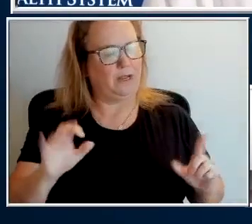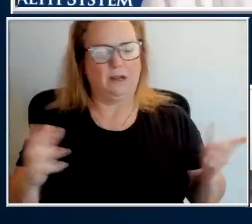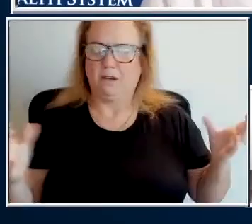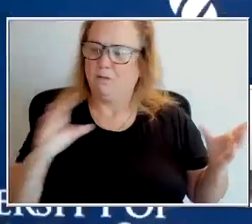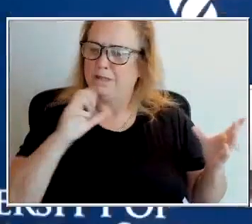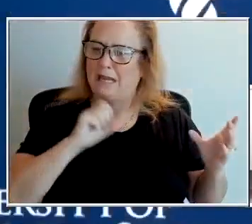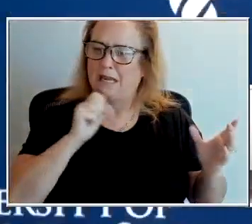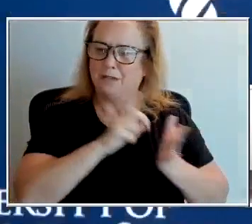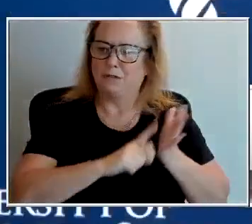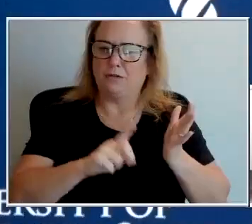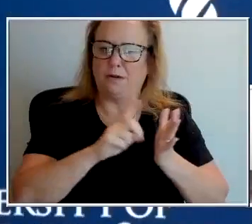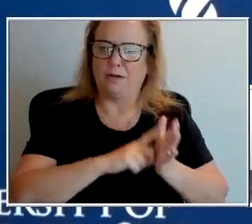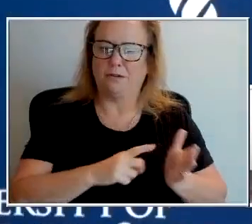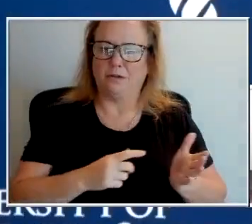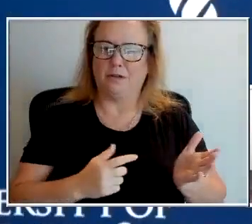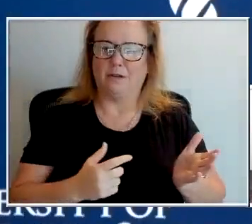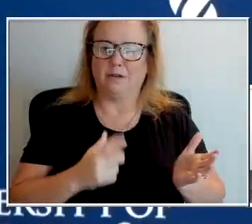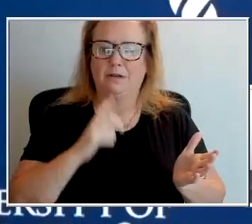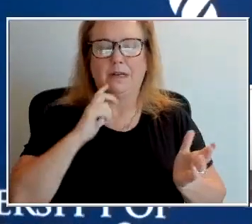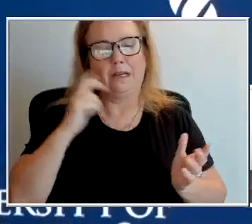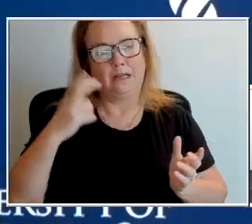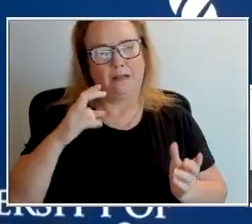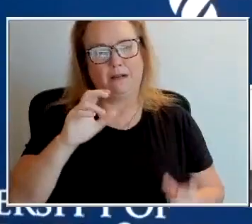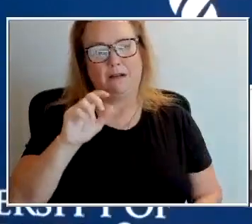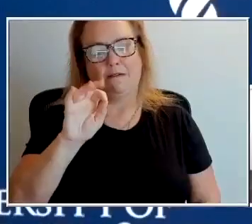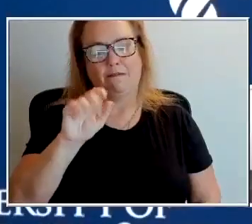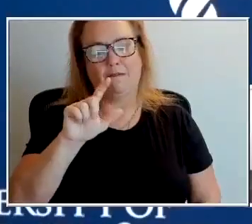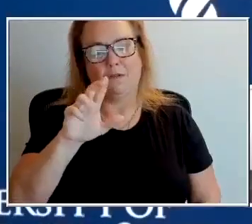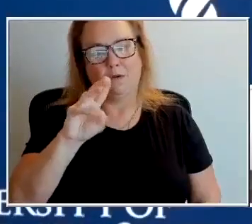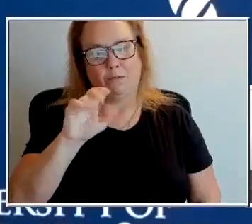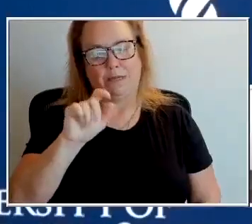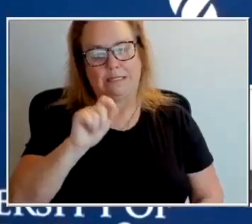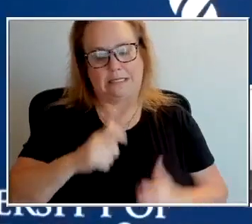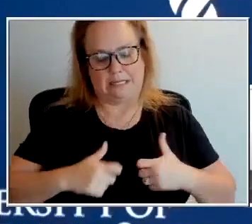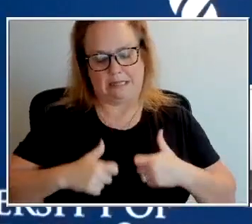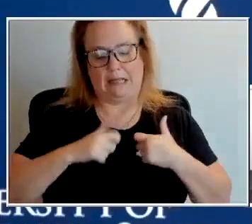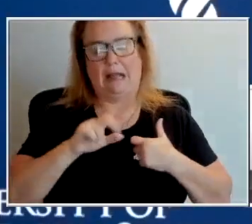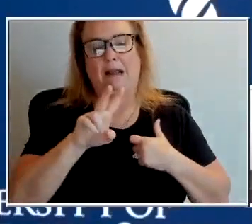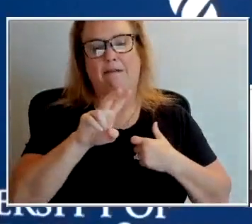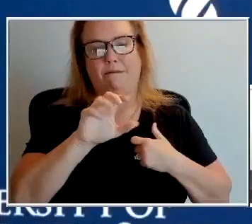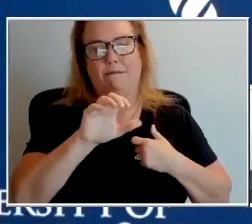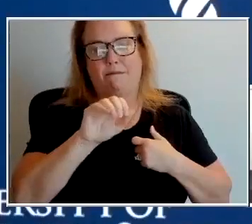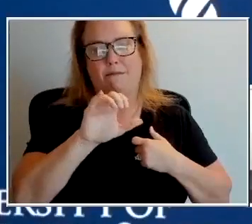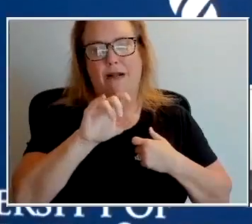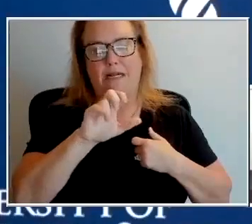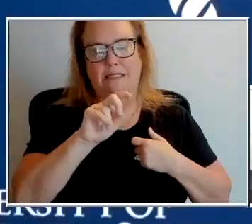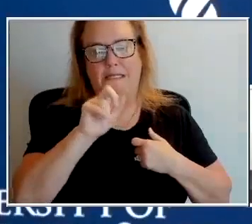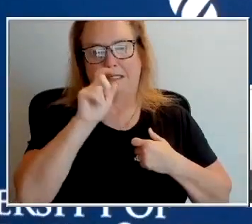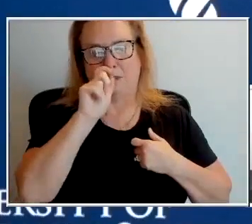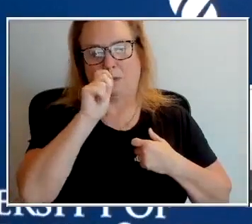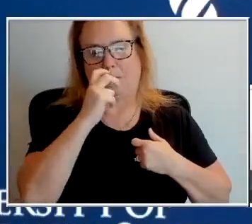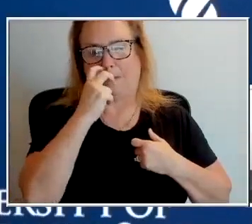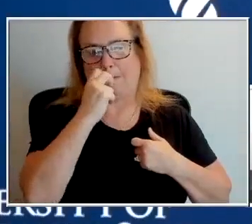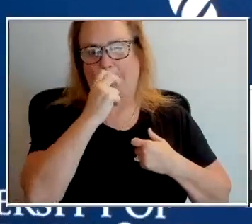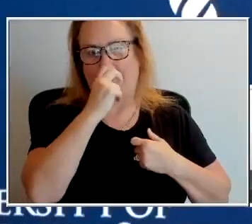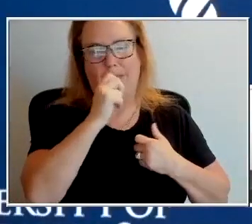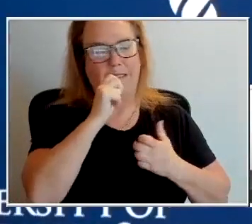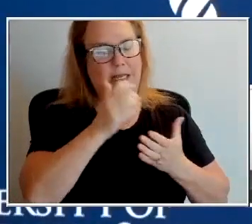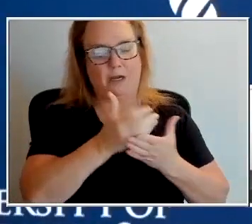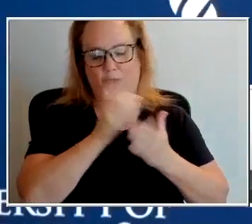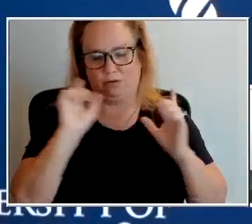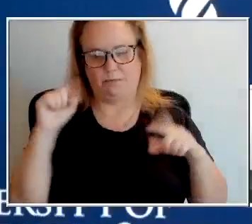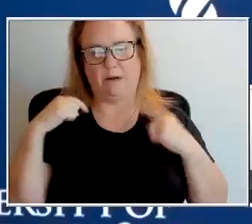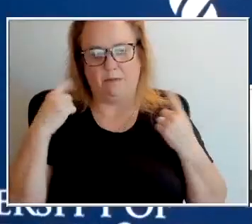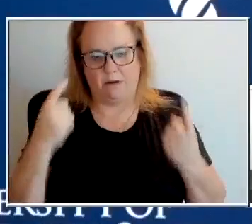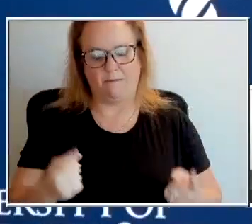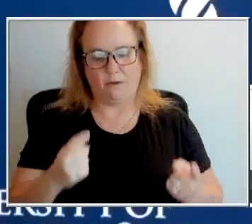Yeah, I mean, again, I think this is historical. FluMist, the live vaccine, which is squirted into the nose, is not a new vaccine. It's been around for some